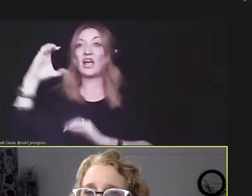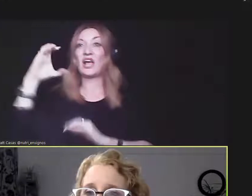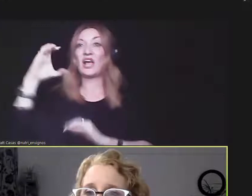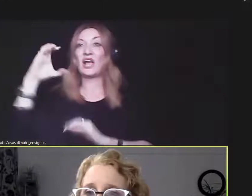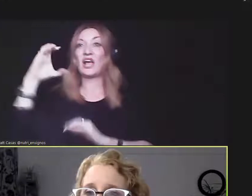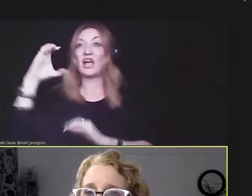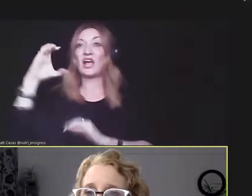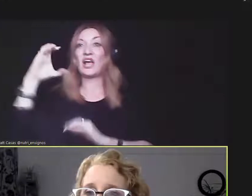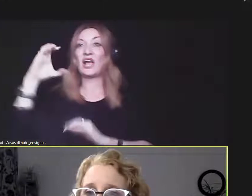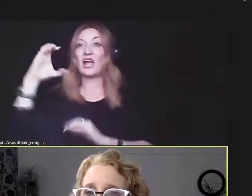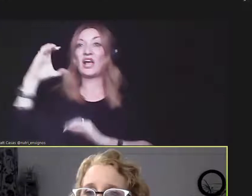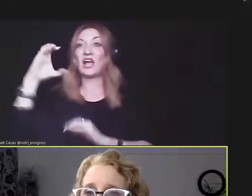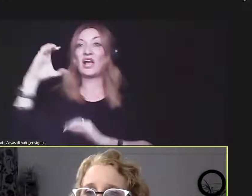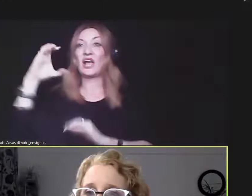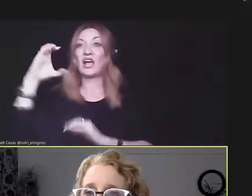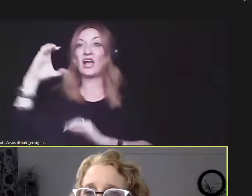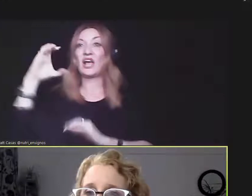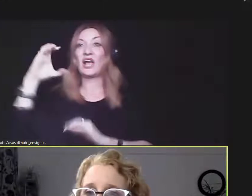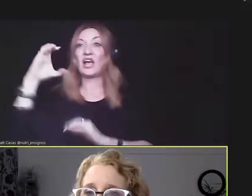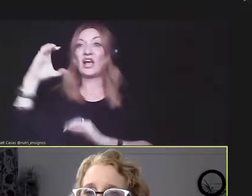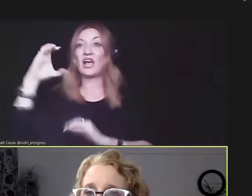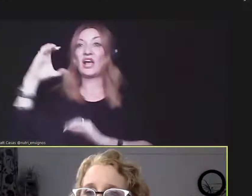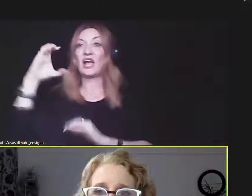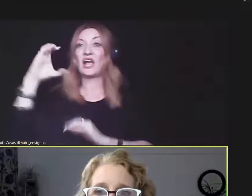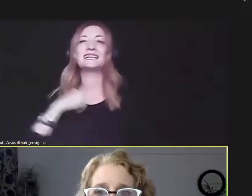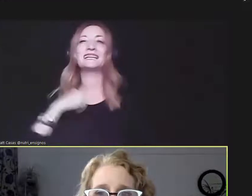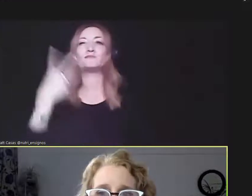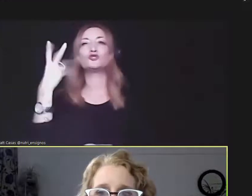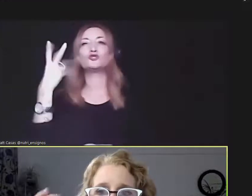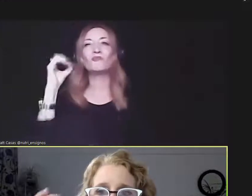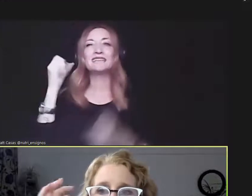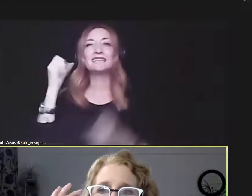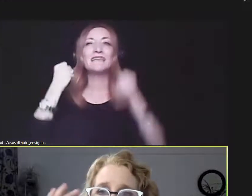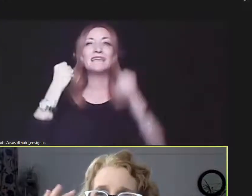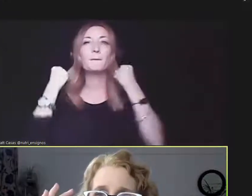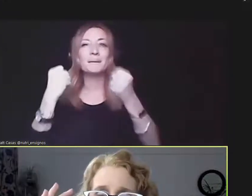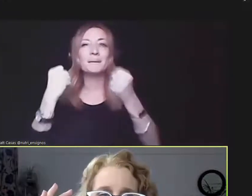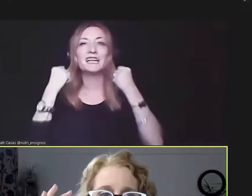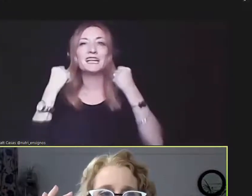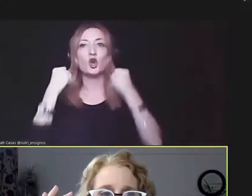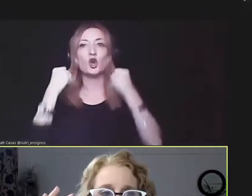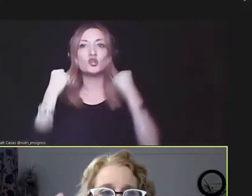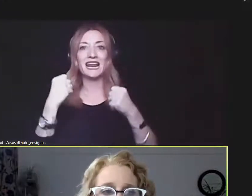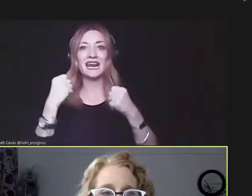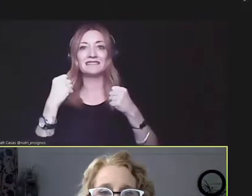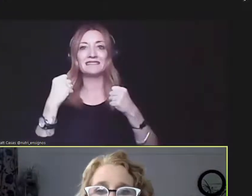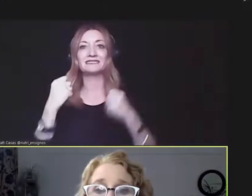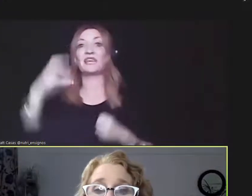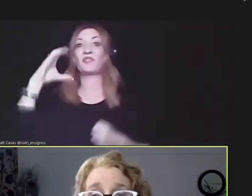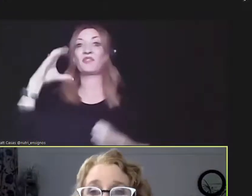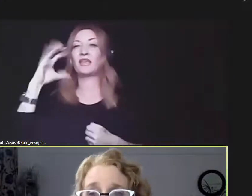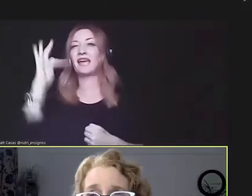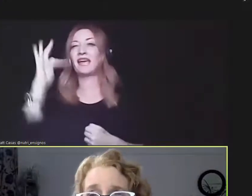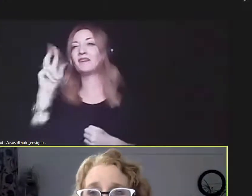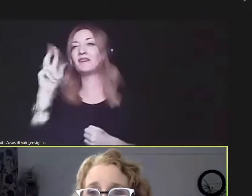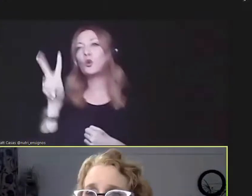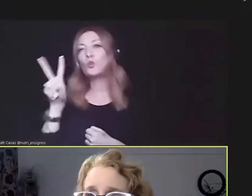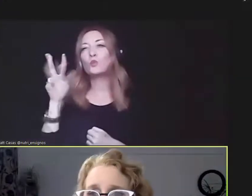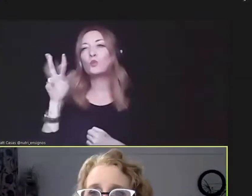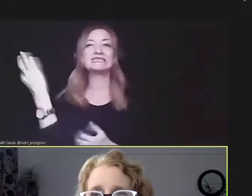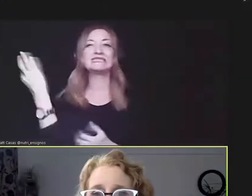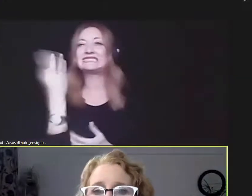forming unit. This is the number of viable cells, okay? And we have